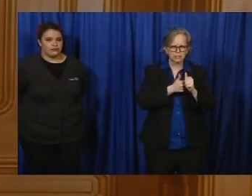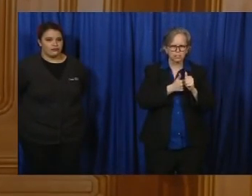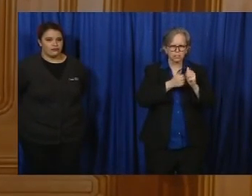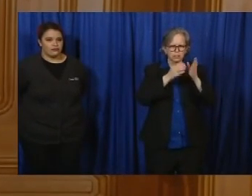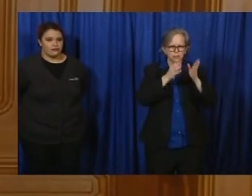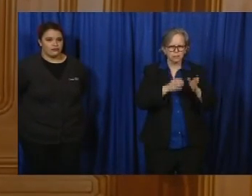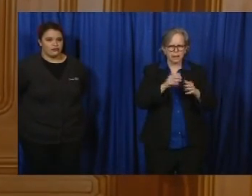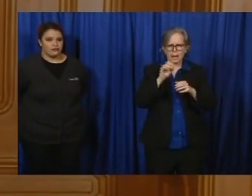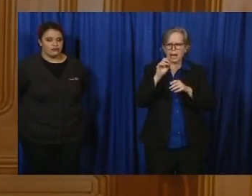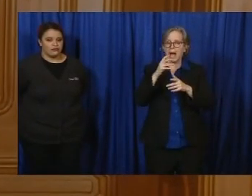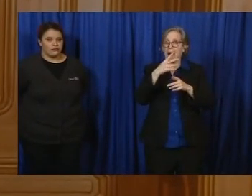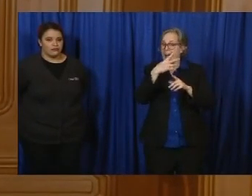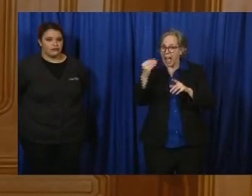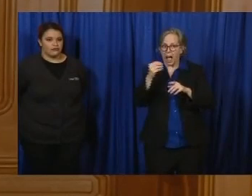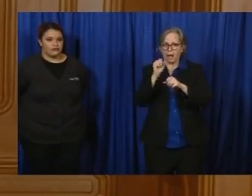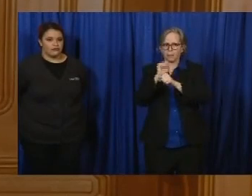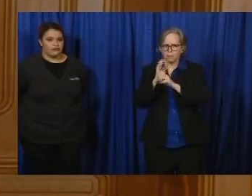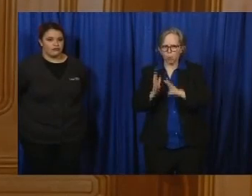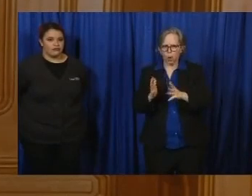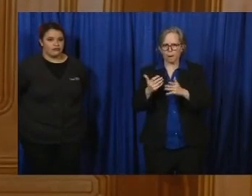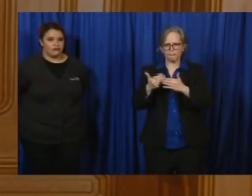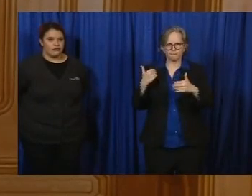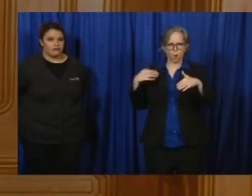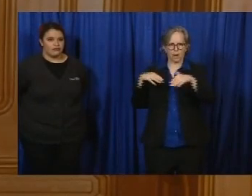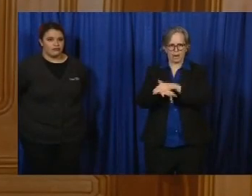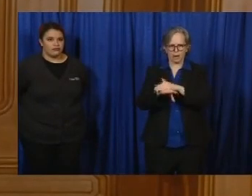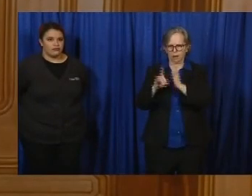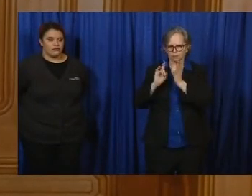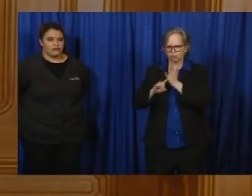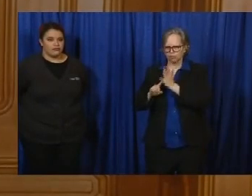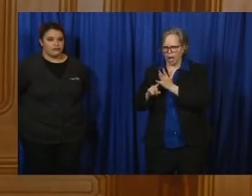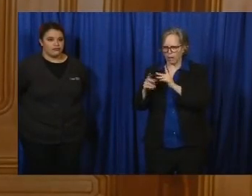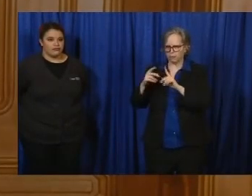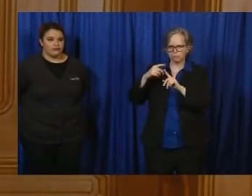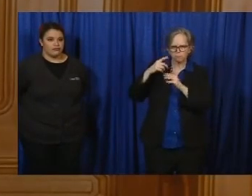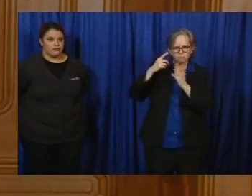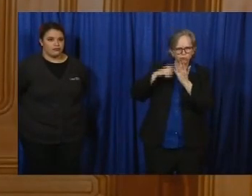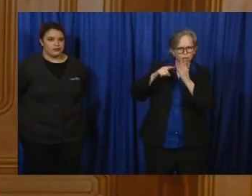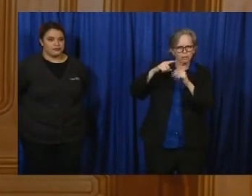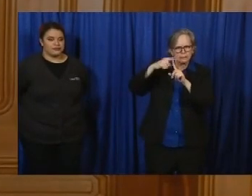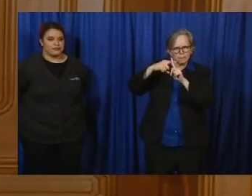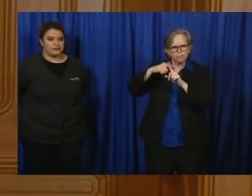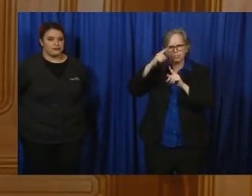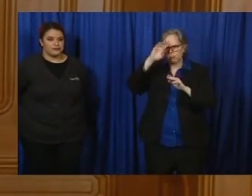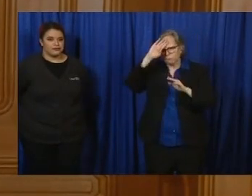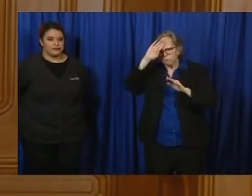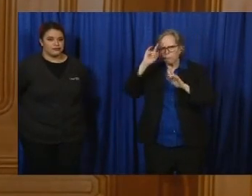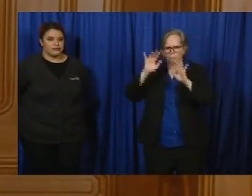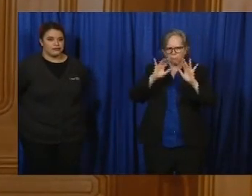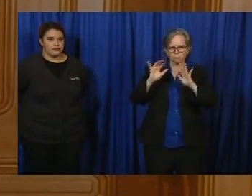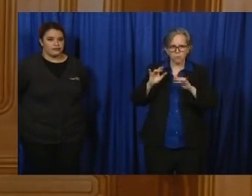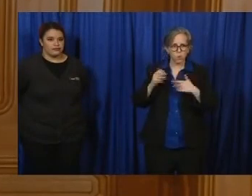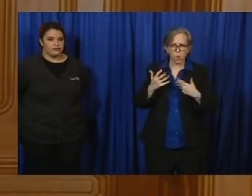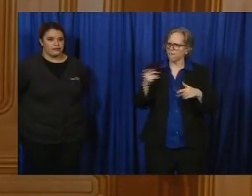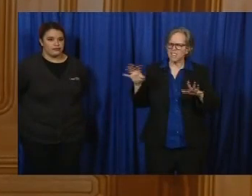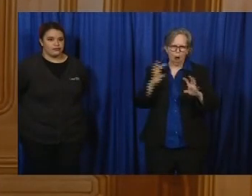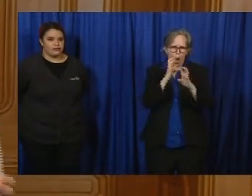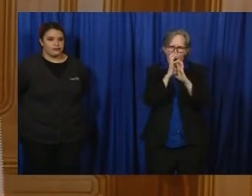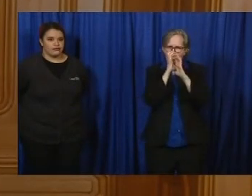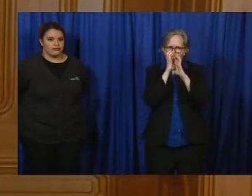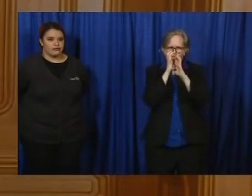employee who comes in. And they follow a pretty rigorous protocol. And